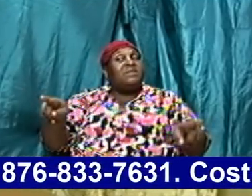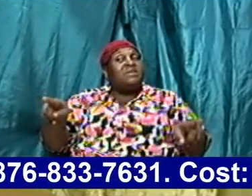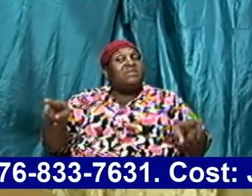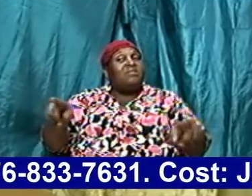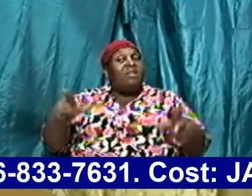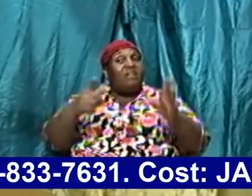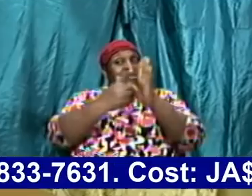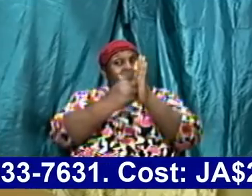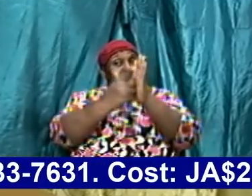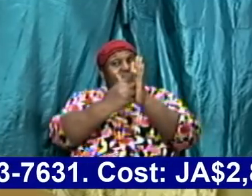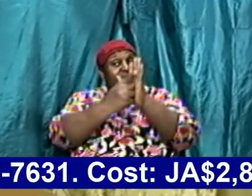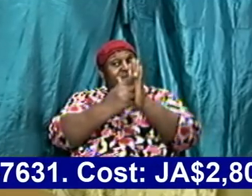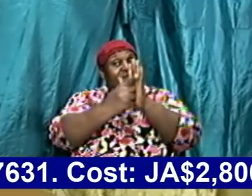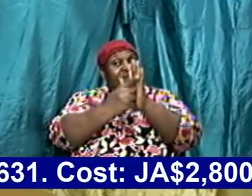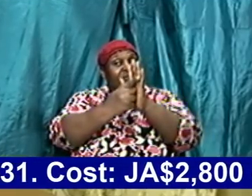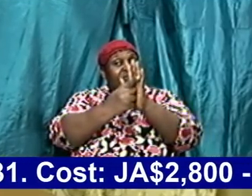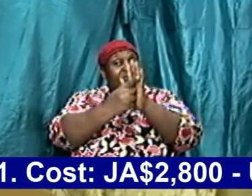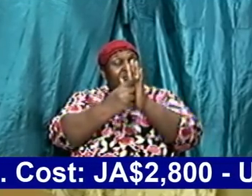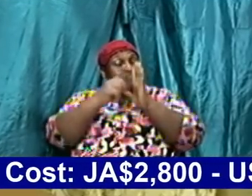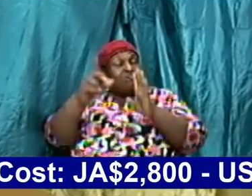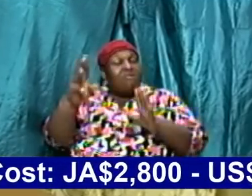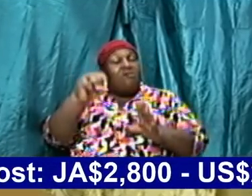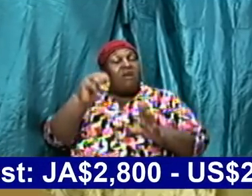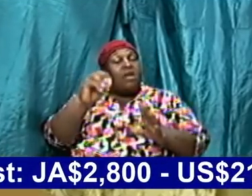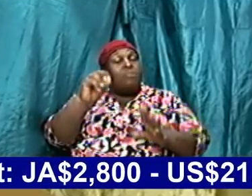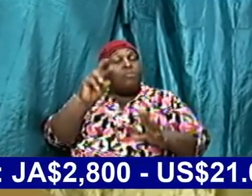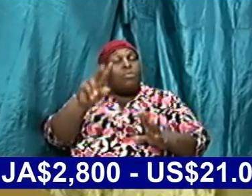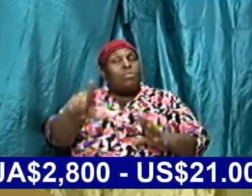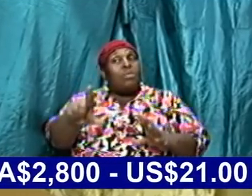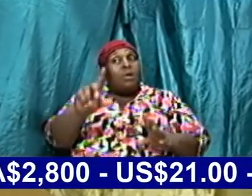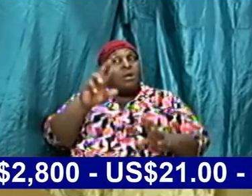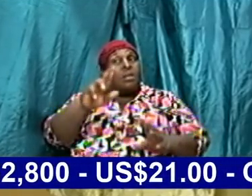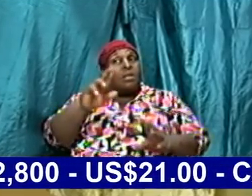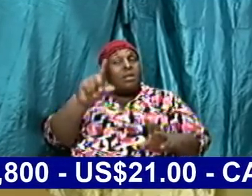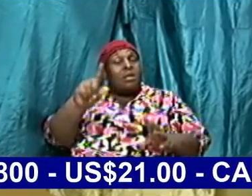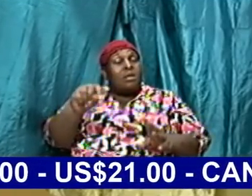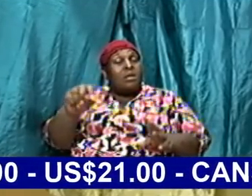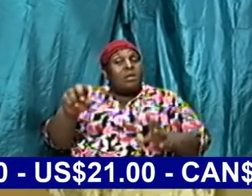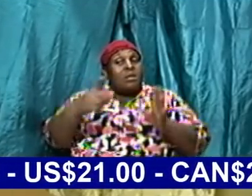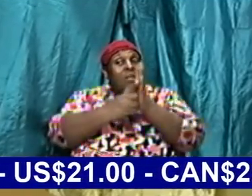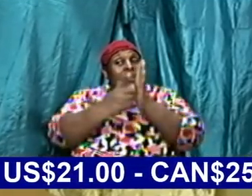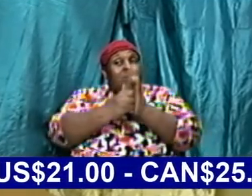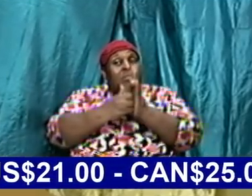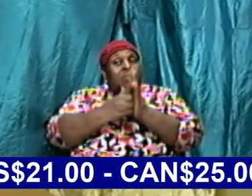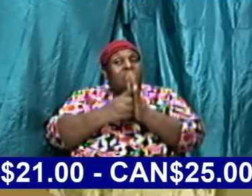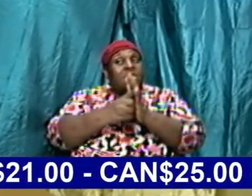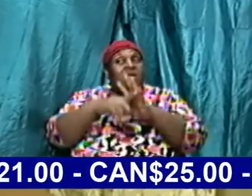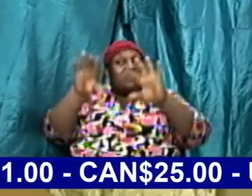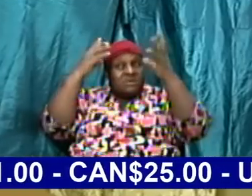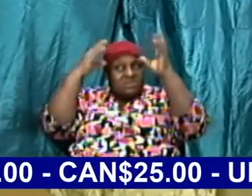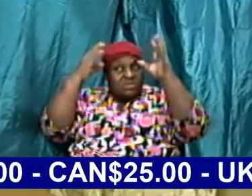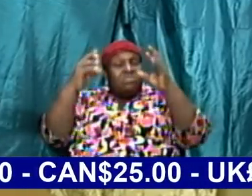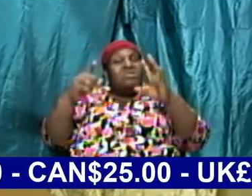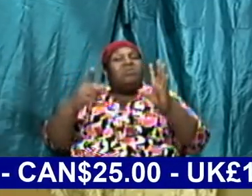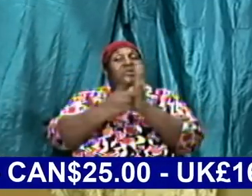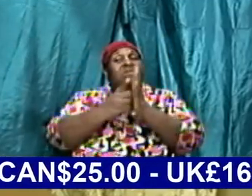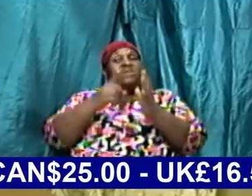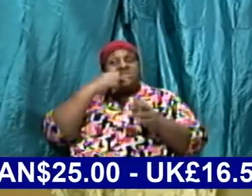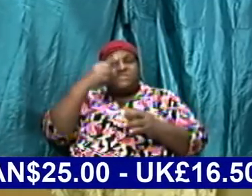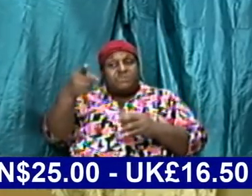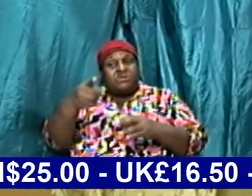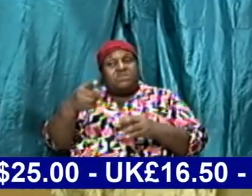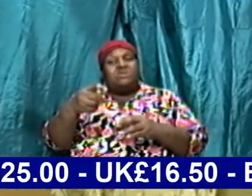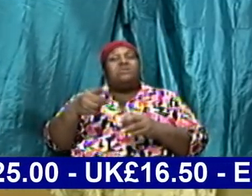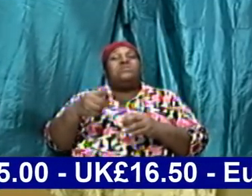fact that there was a moral law, which is hinging the character of God. We look at the fact that there's a ceremonial law that speaks to his ordinances